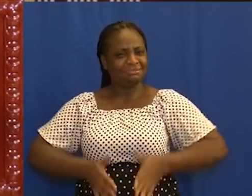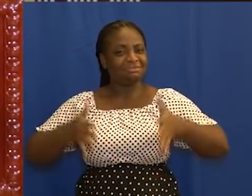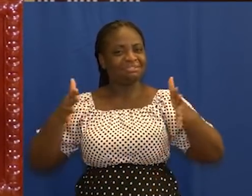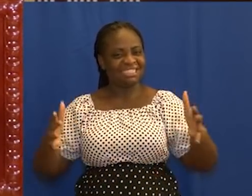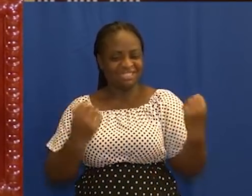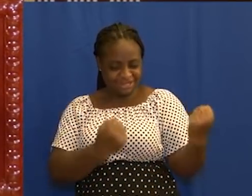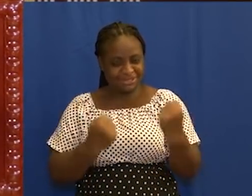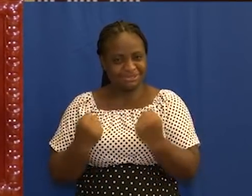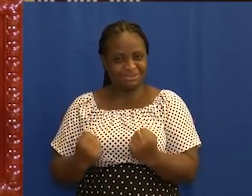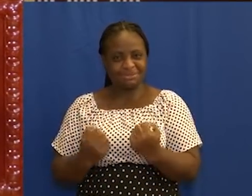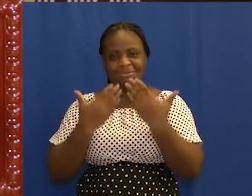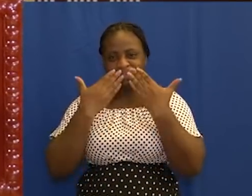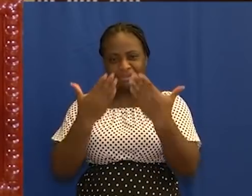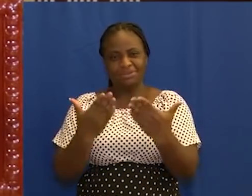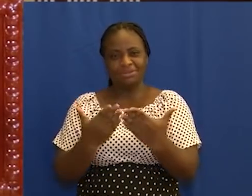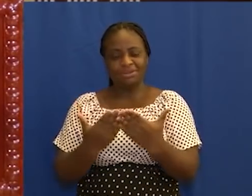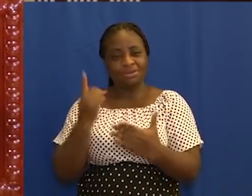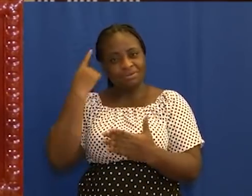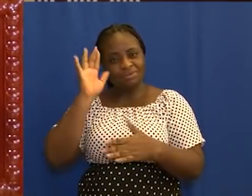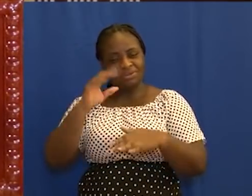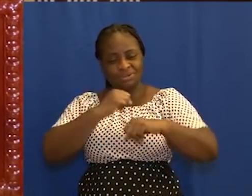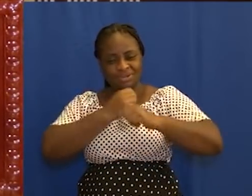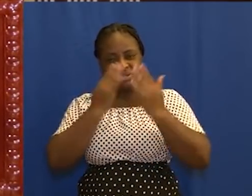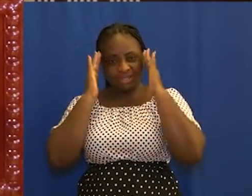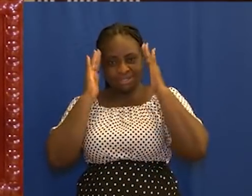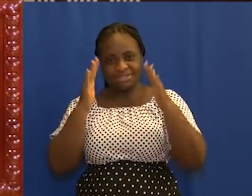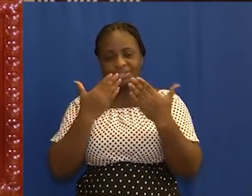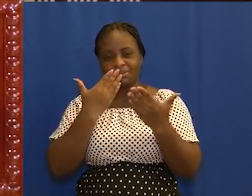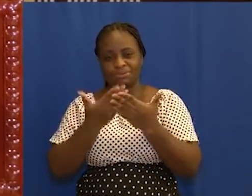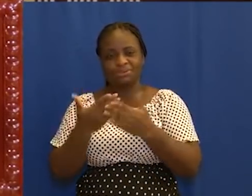great and strong. I thank you for your attention and good night.